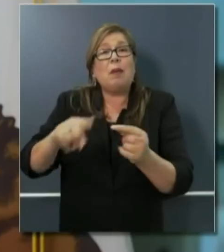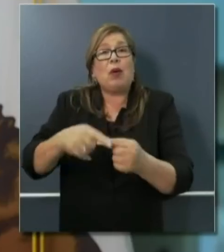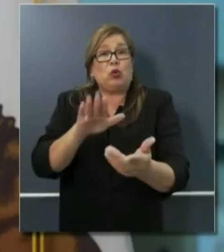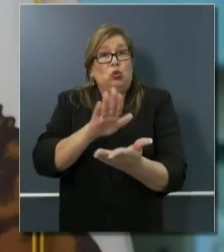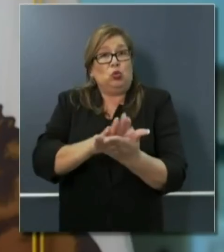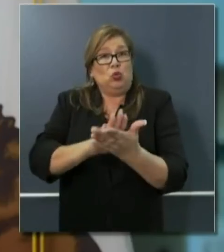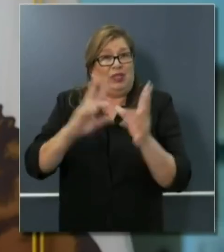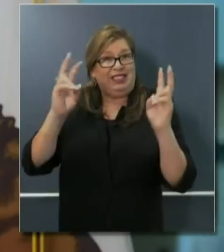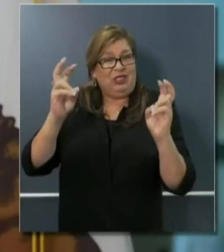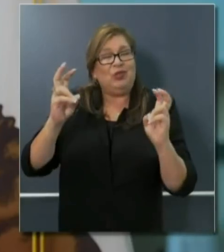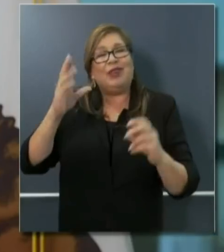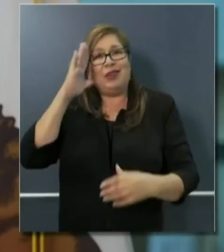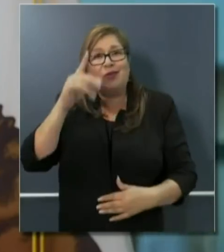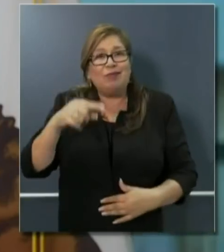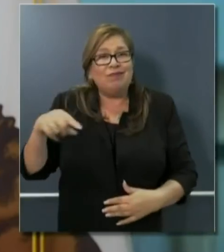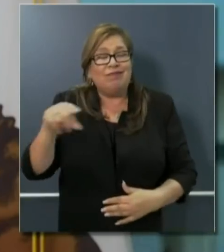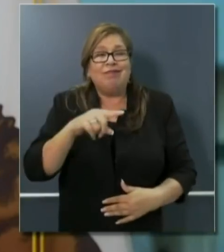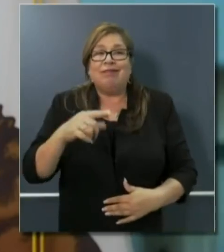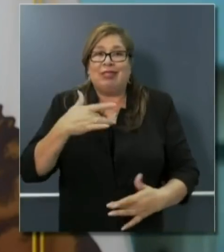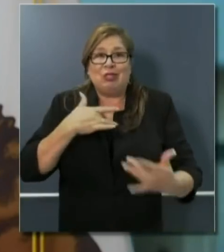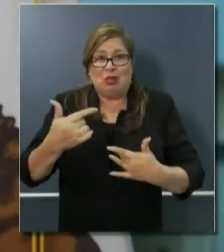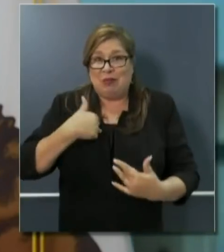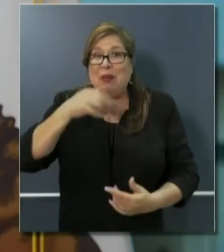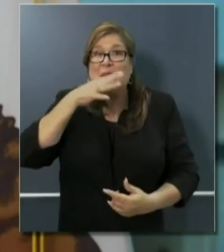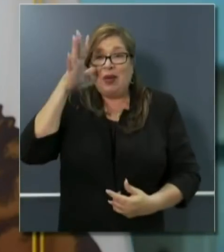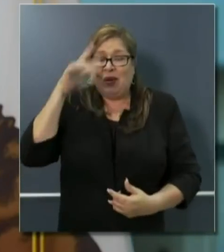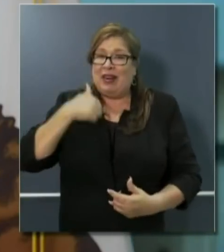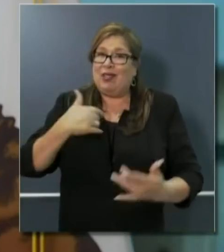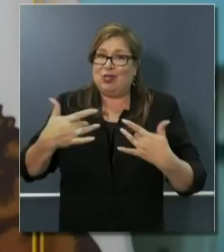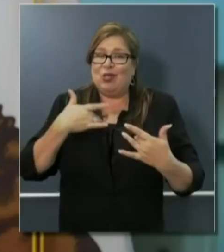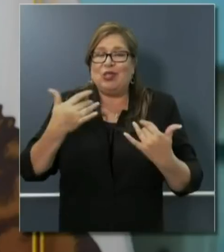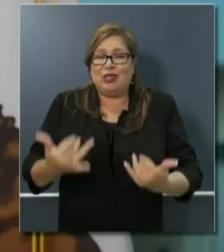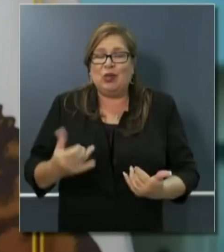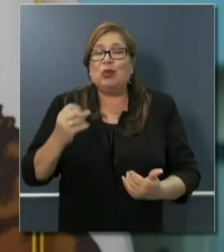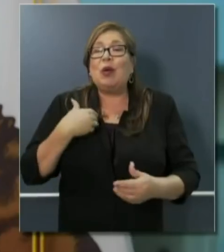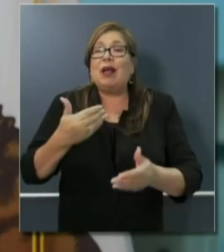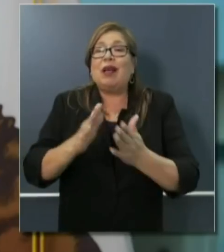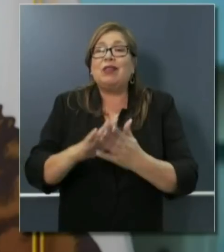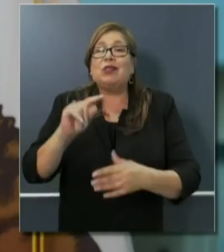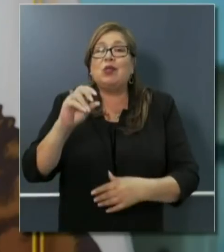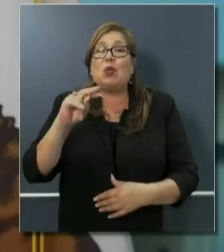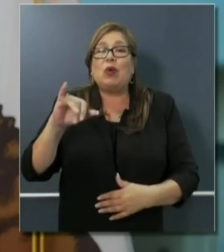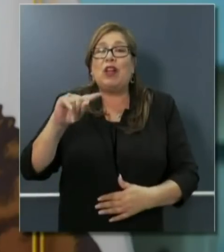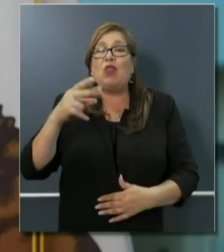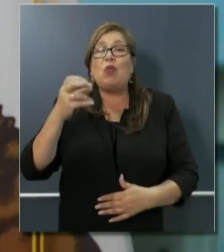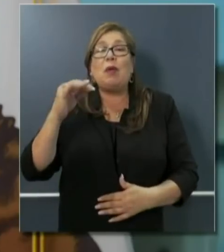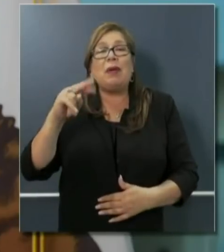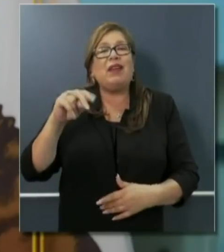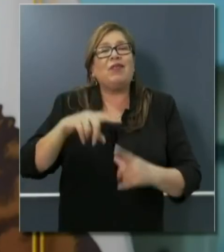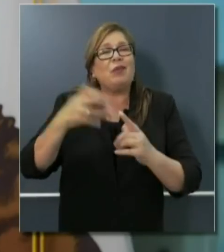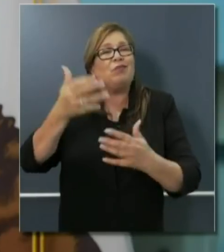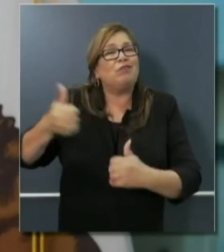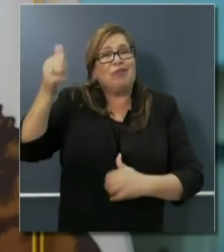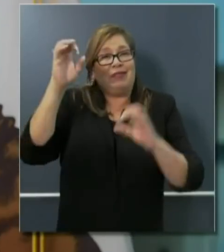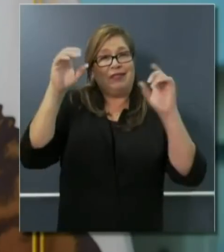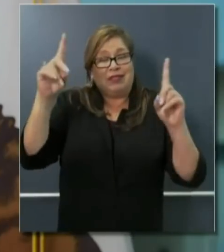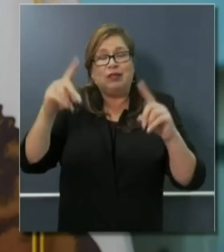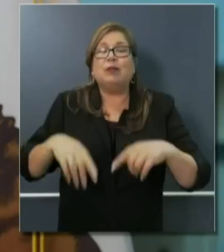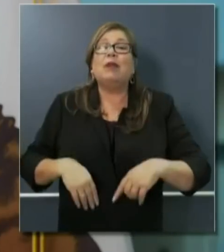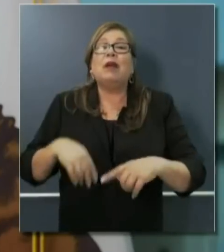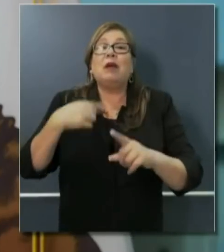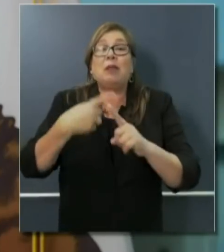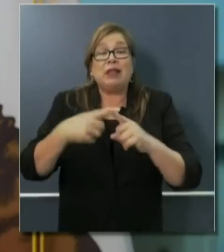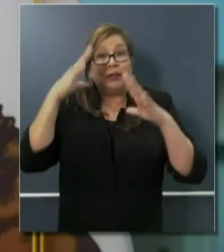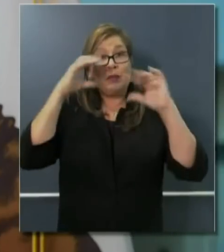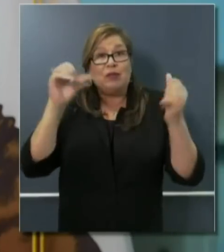mind, and I'm pleased to be joined today by Superintendent of Public Education, Tony Thurmond, and by Linda Darling Hammond, the President of the State